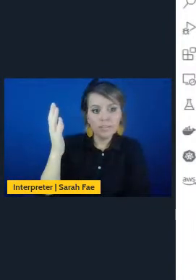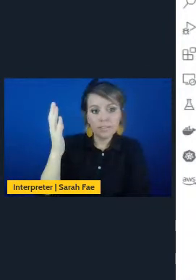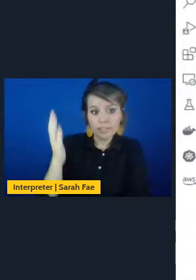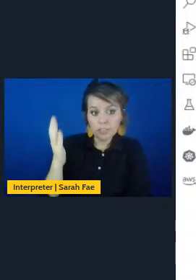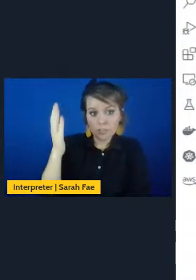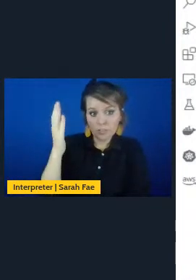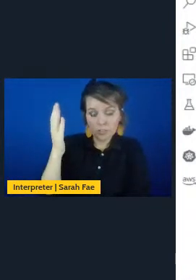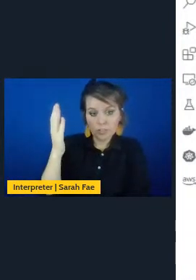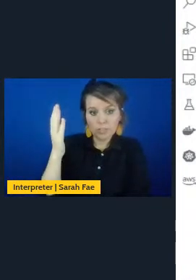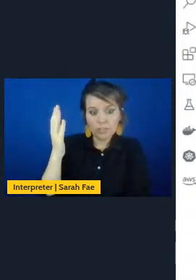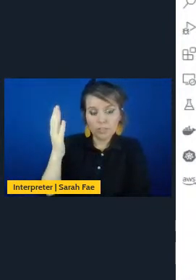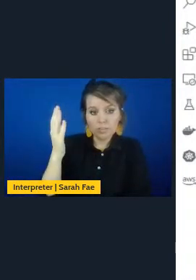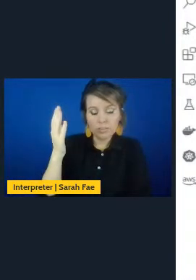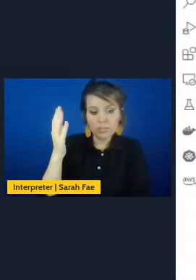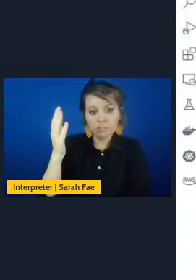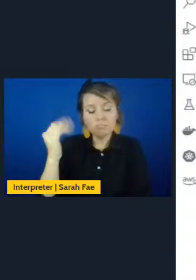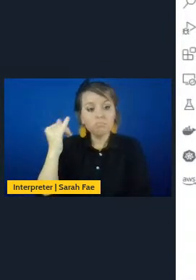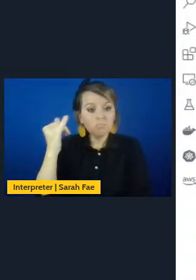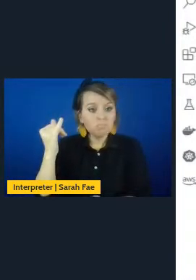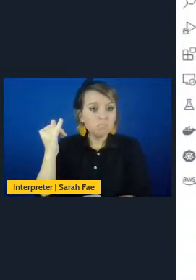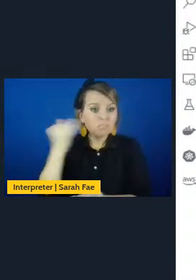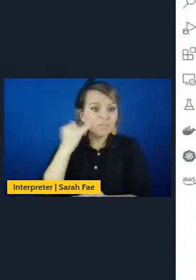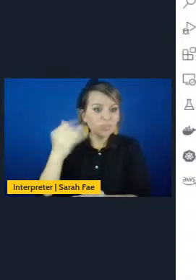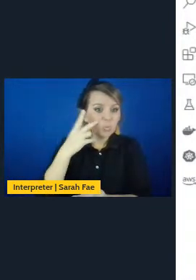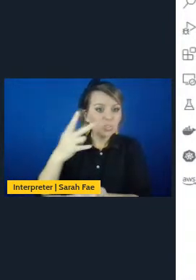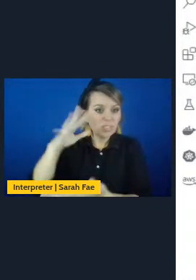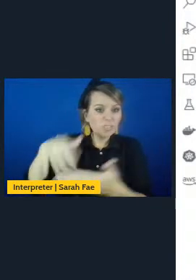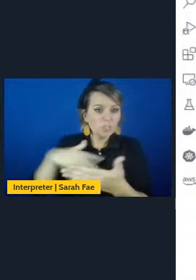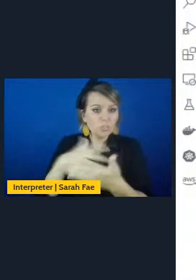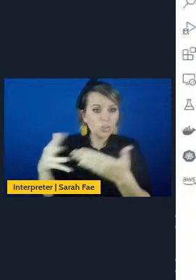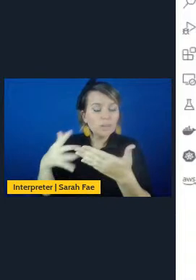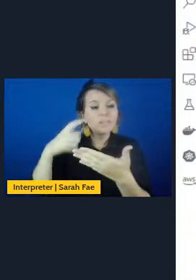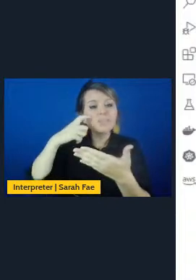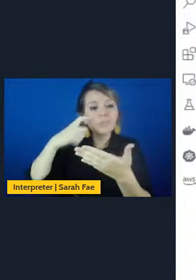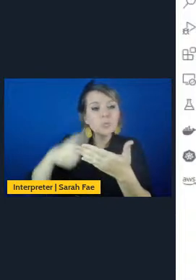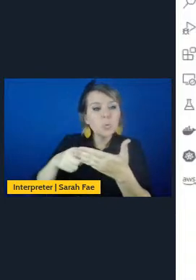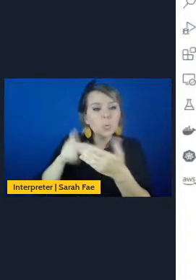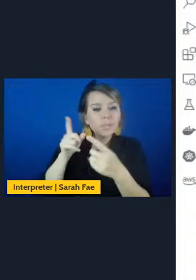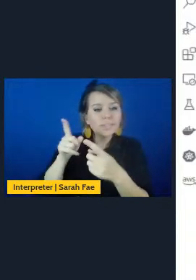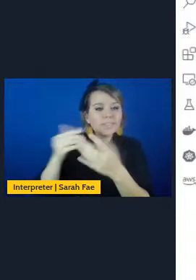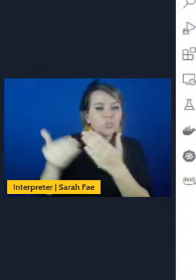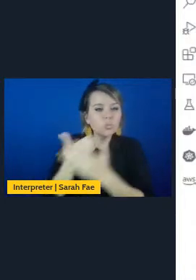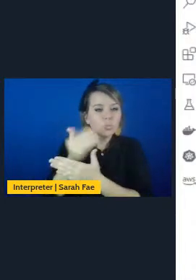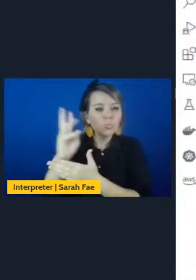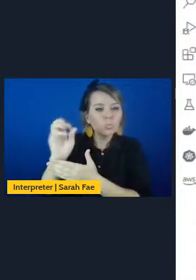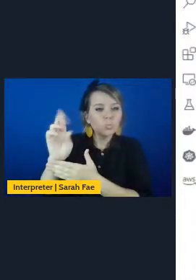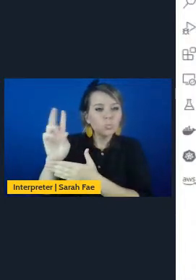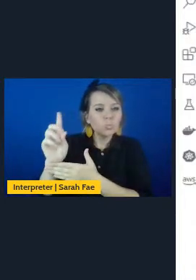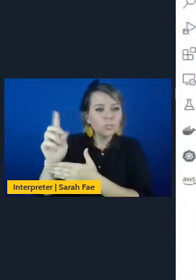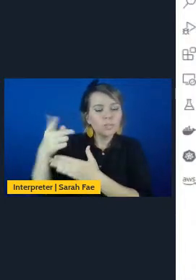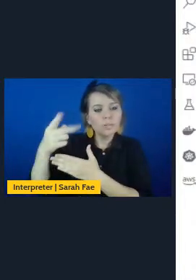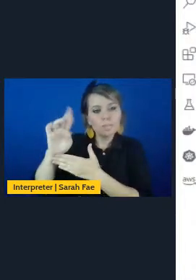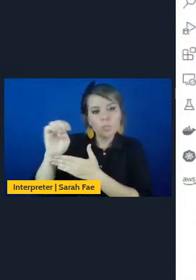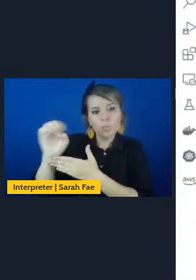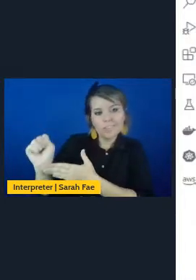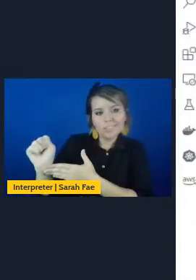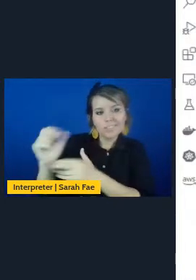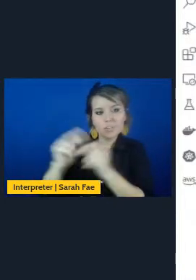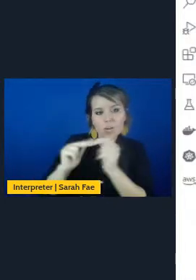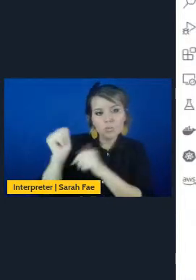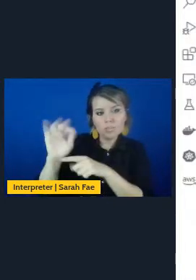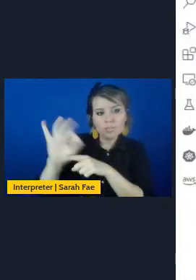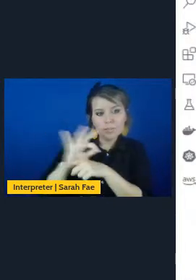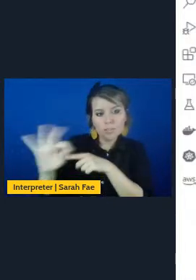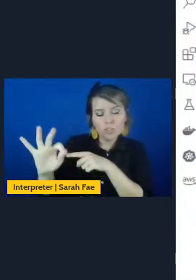this chart right here, and notice this new WordPress construct function, which encapsulates the